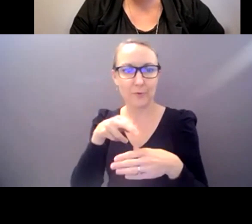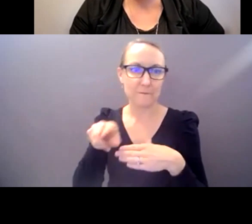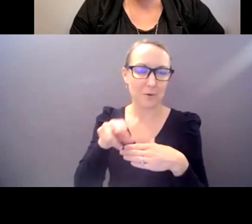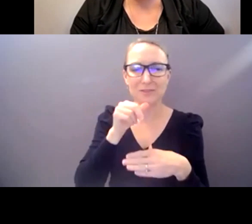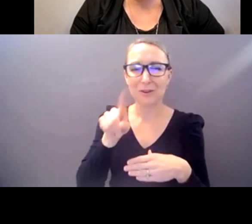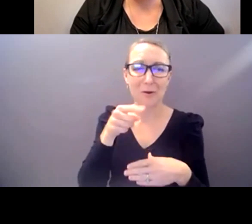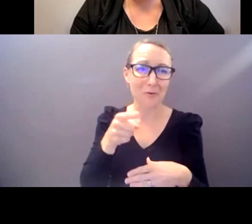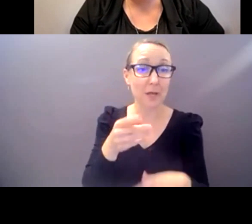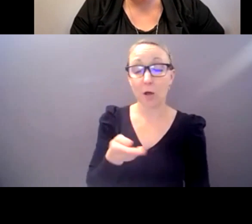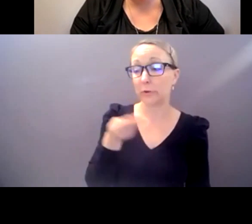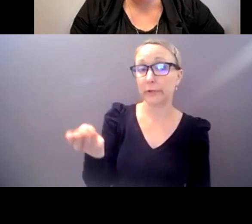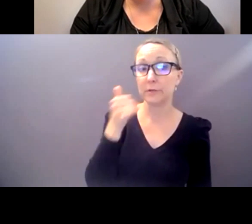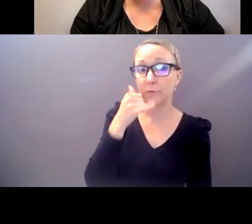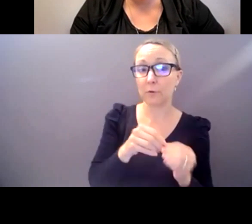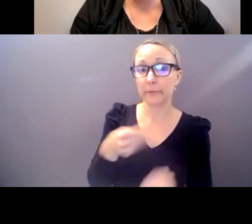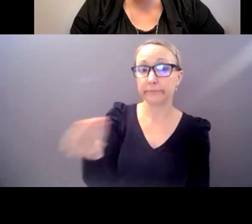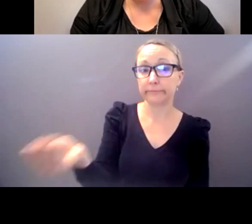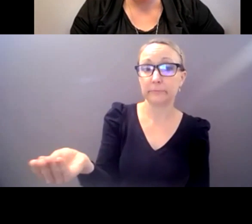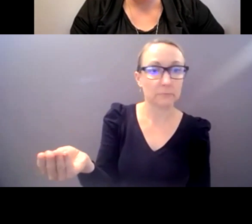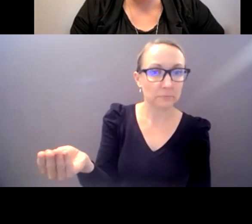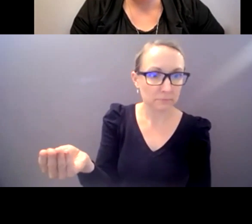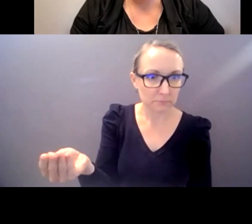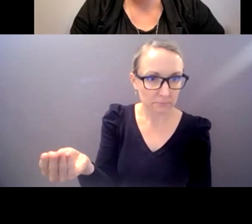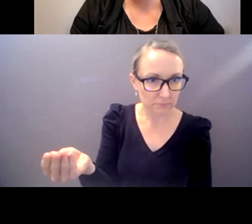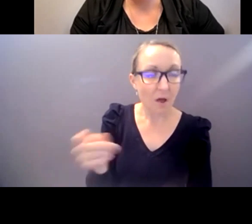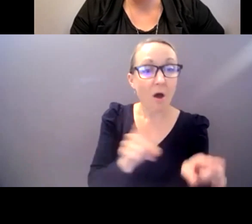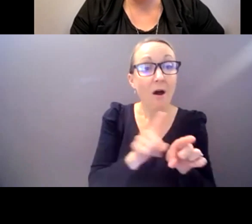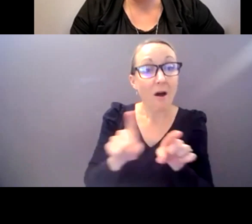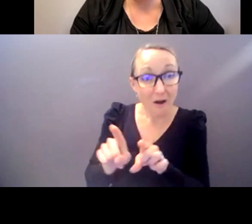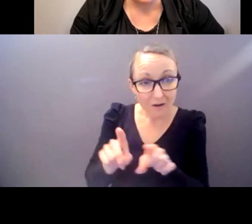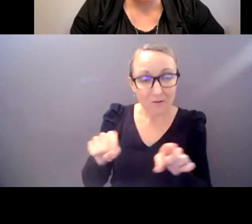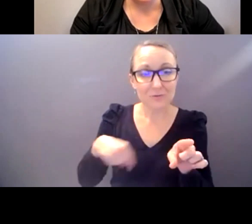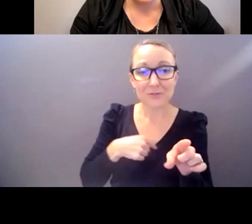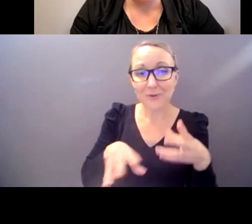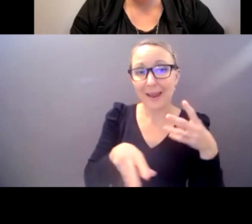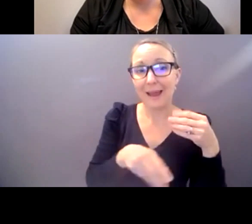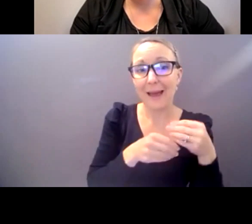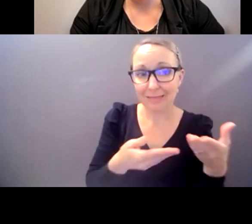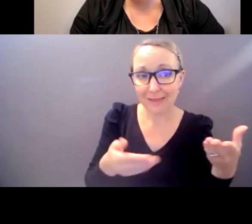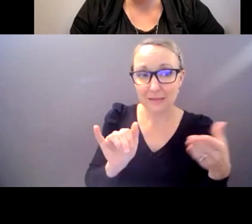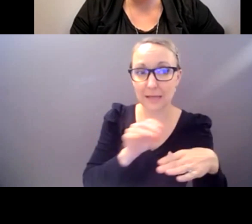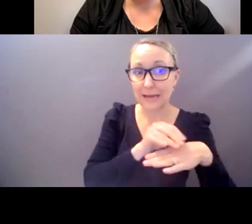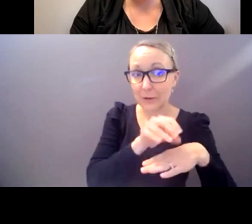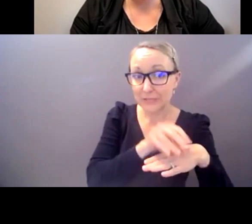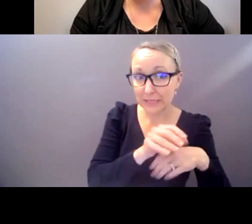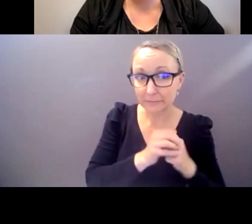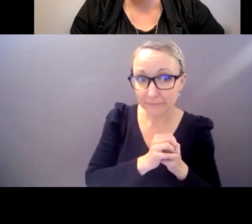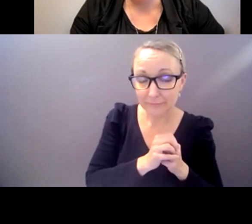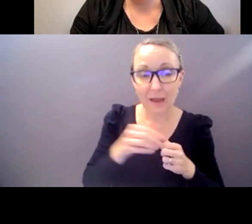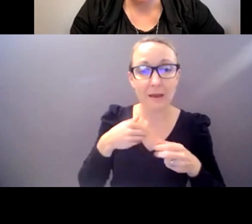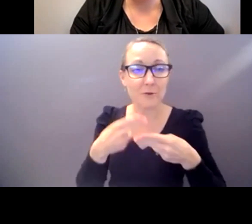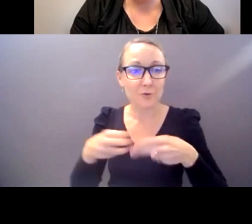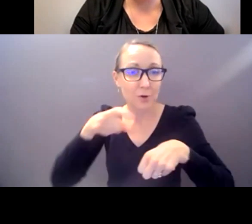go. But, you also have, your options counseling, and you also have your short-term